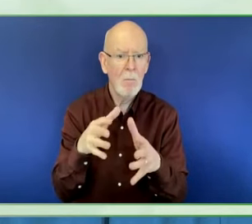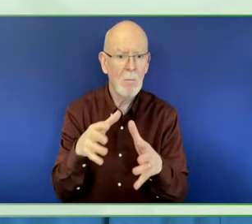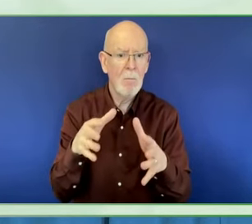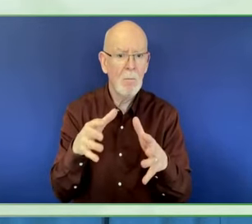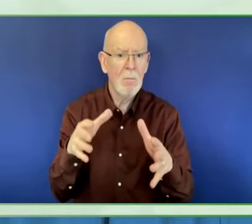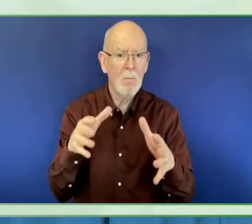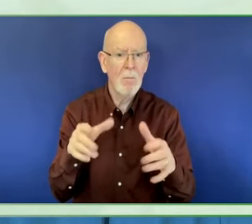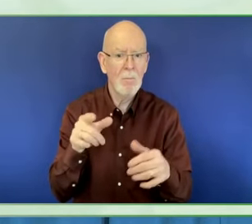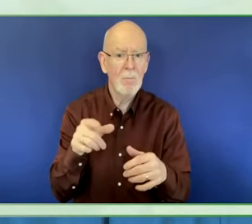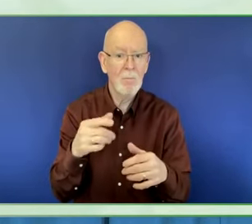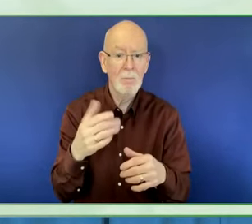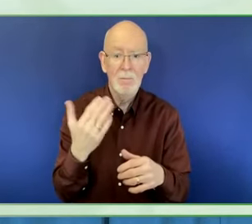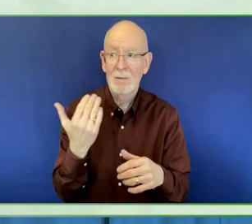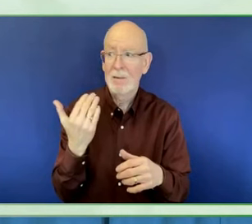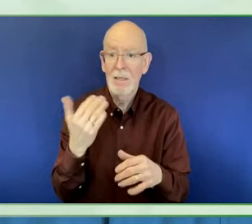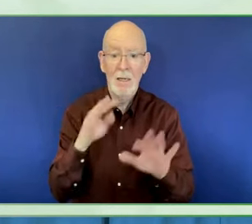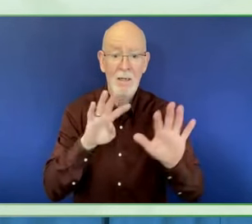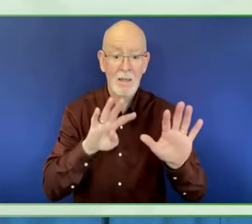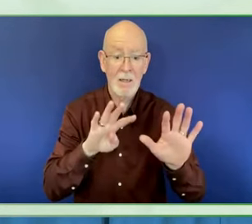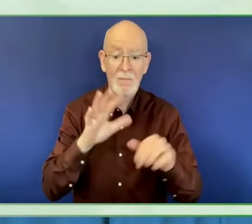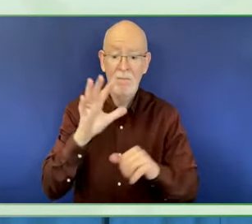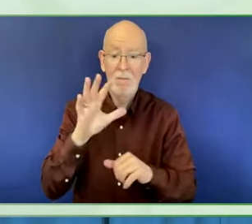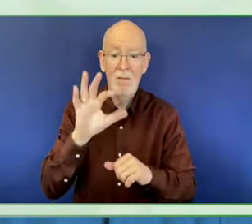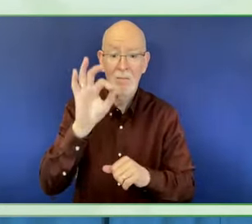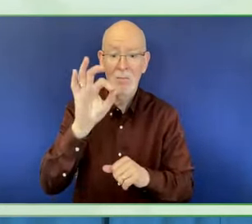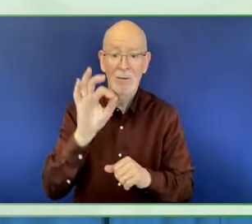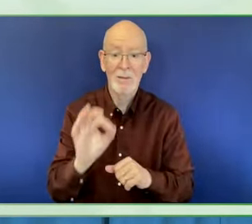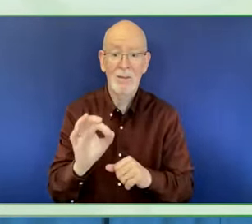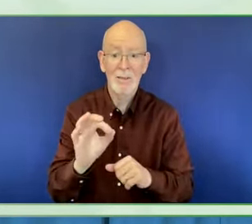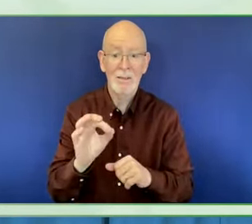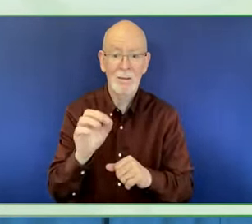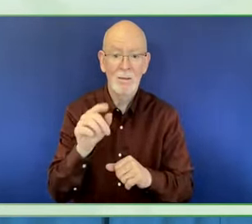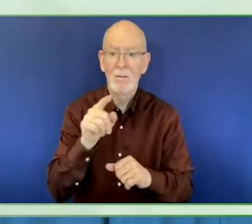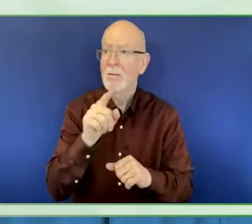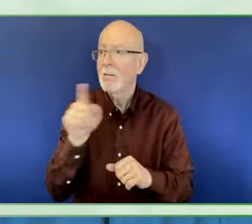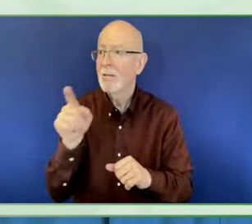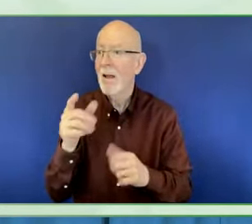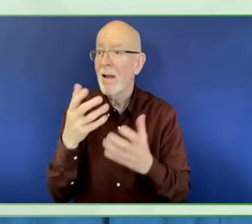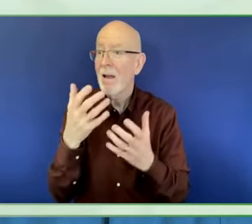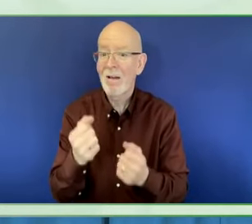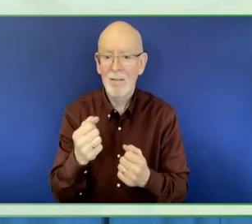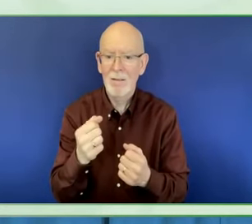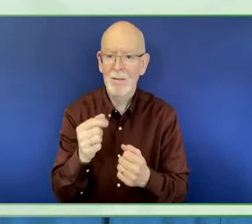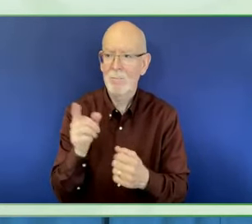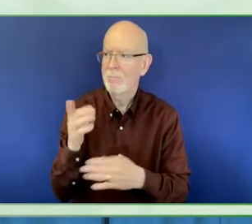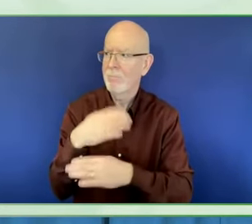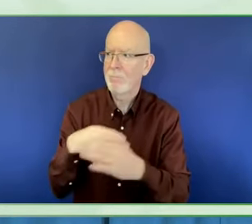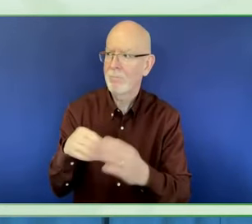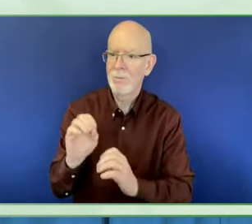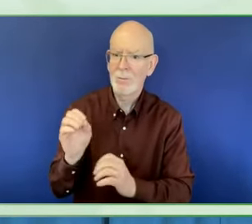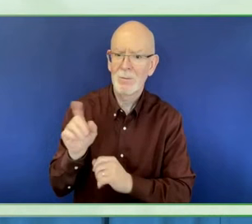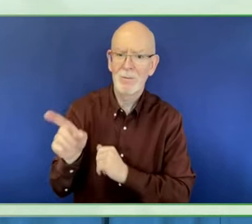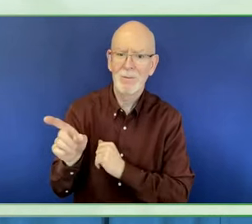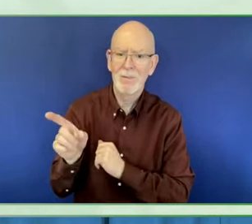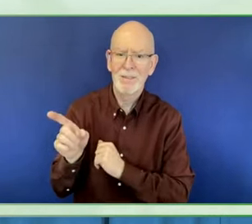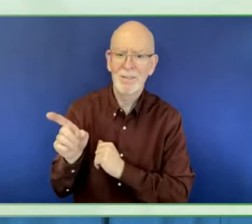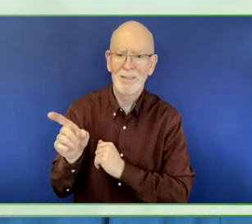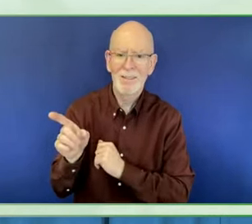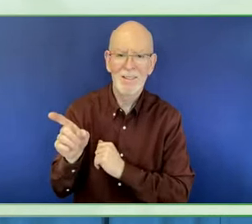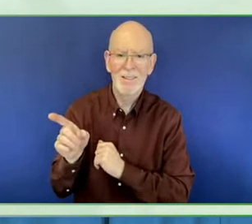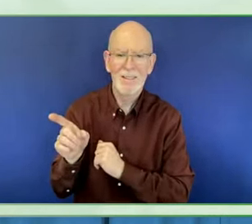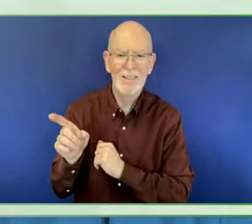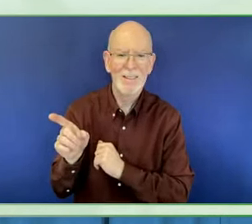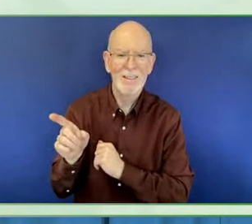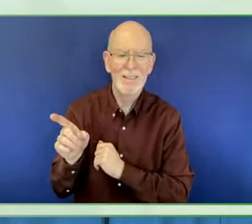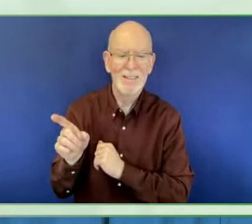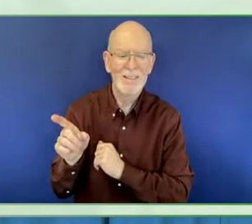Enter Sea Talent. Sea Talent is a disabled-led talent management and access consultancy, and just last year, Sea Talent was acquired by Whaler,